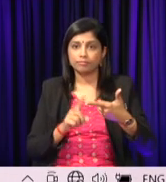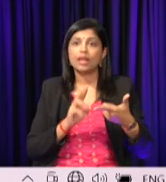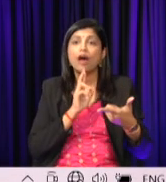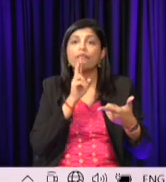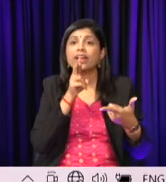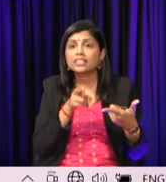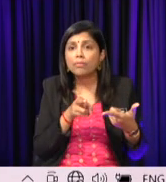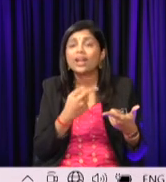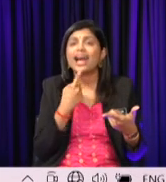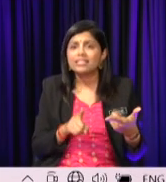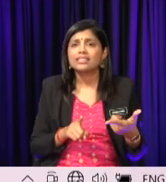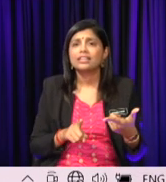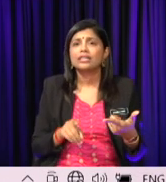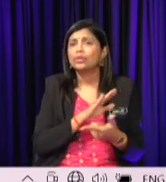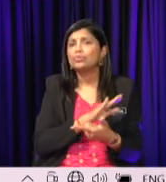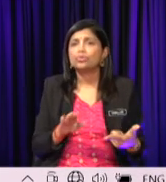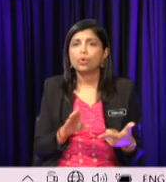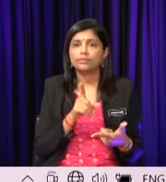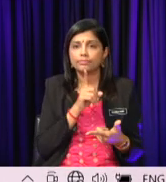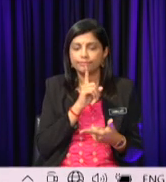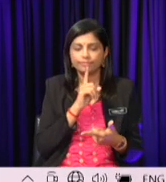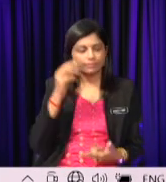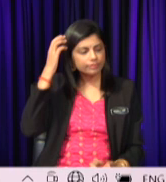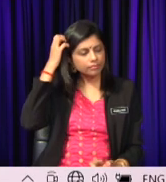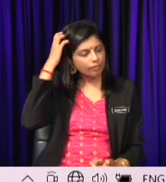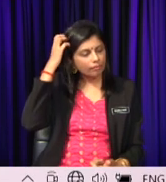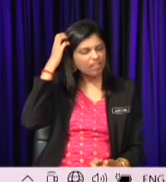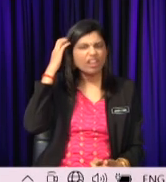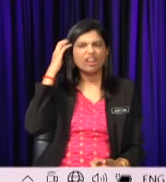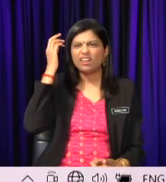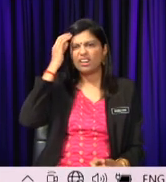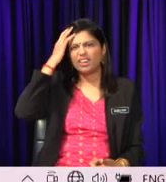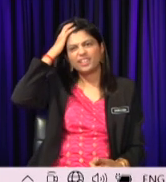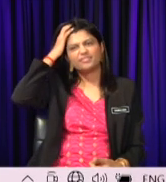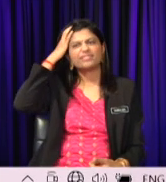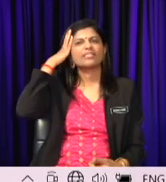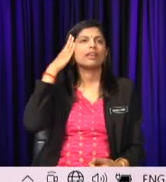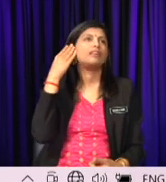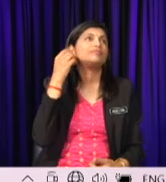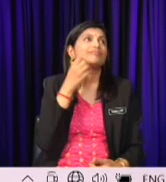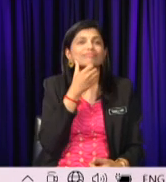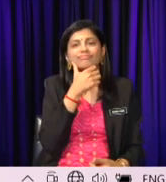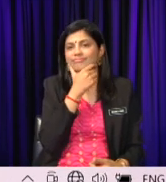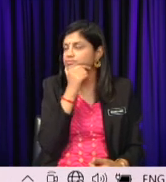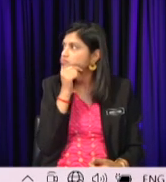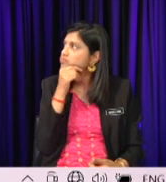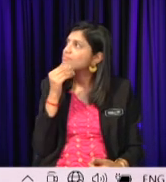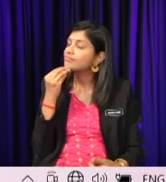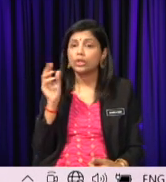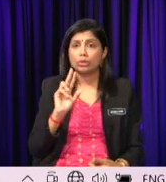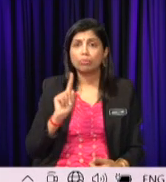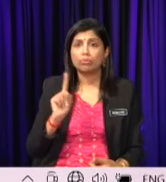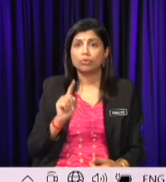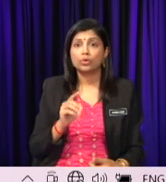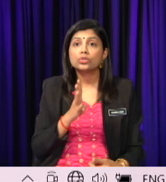to questions, opinions, say thank you, and give appropriate feedback. Okay? And you can always repeat